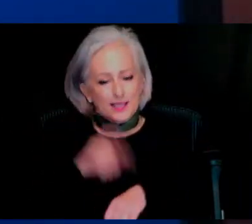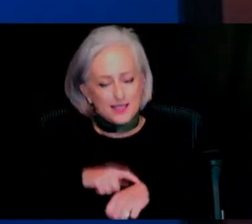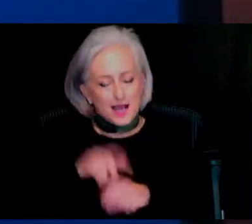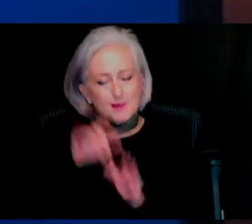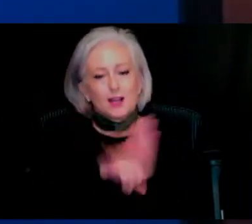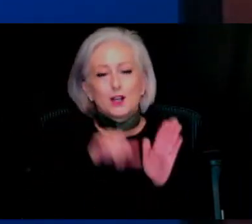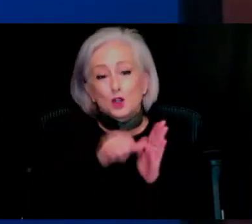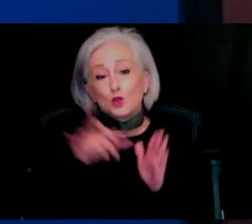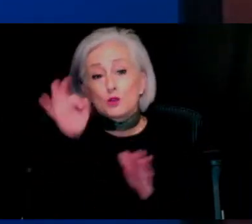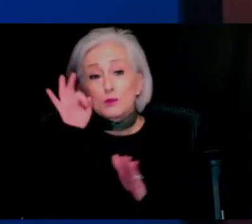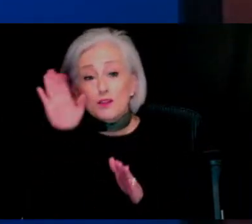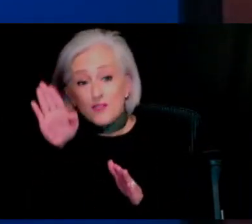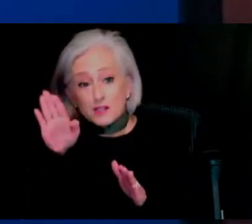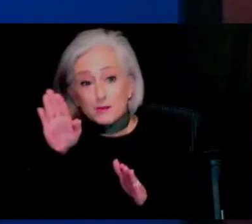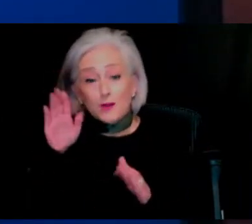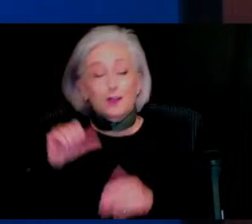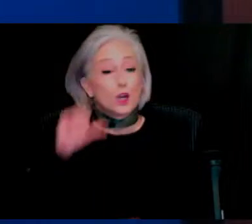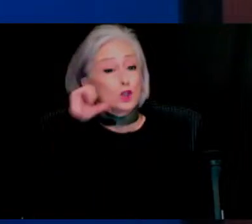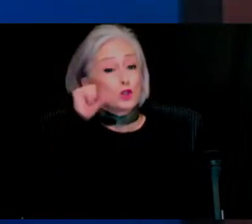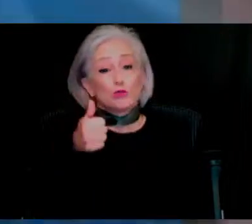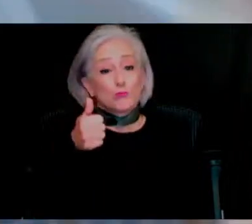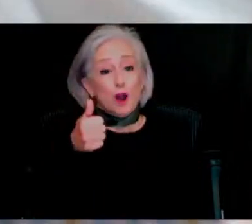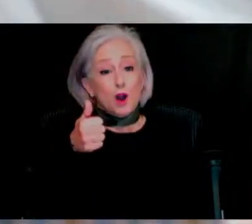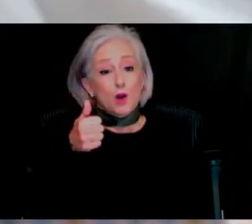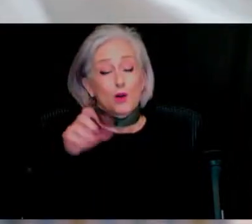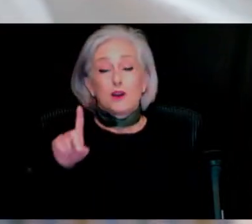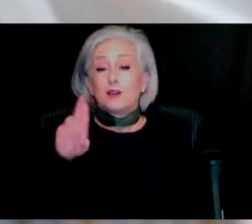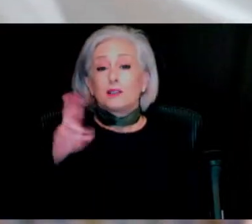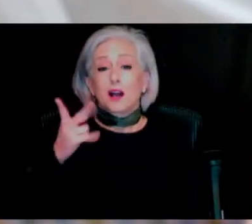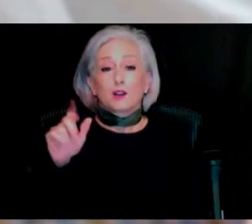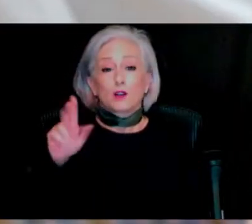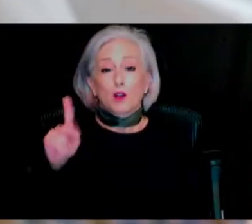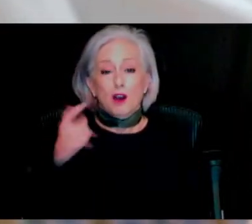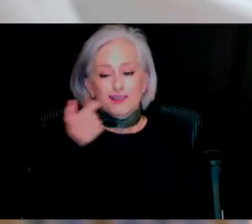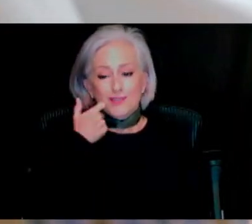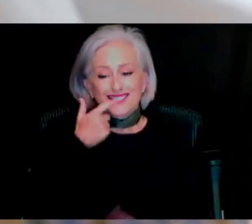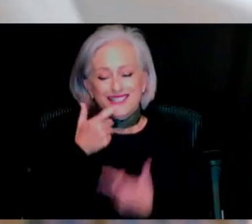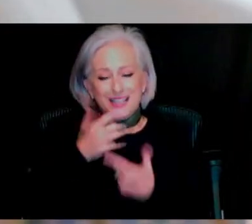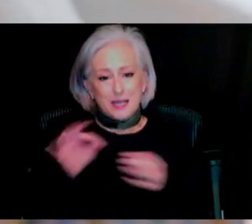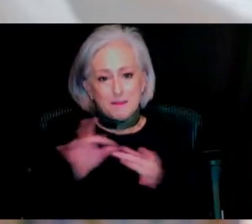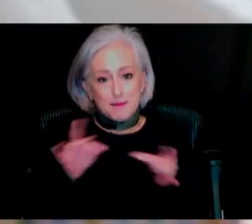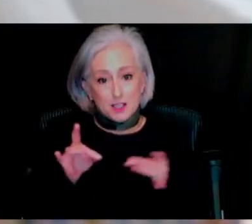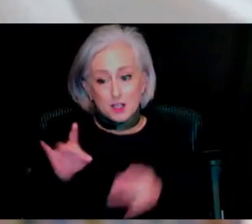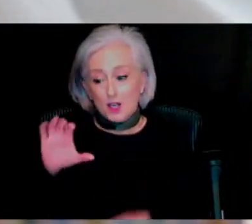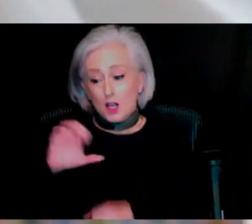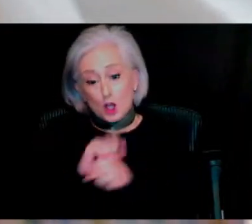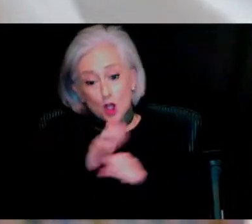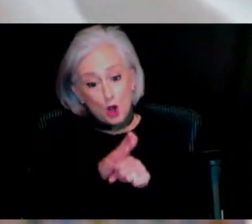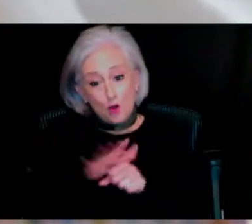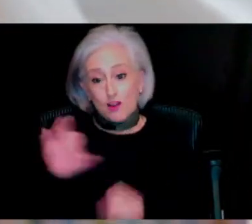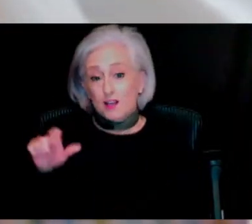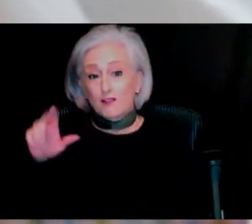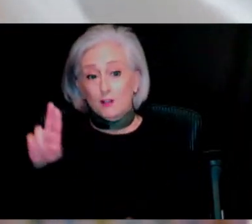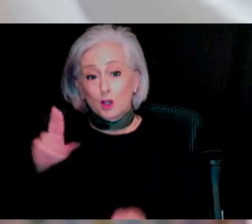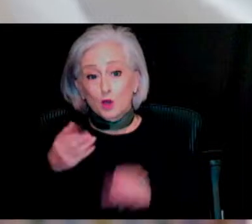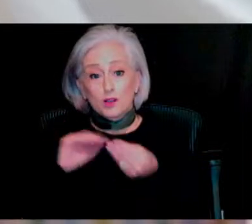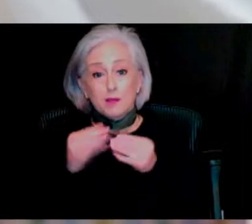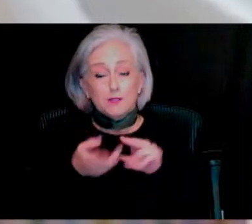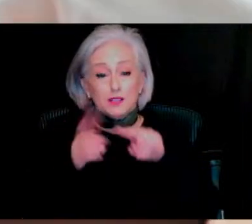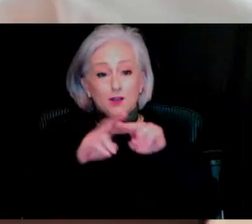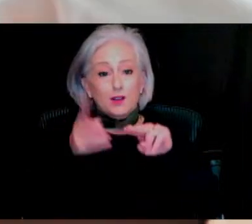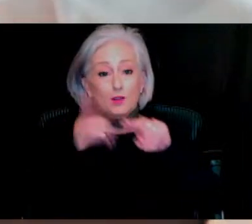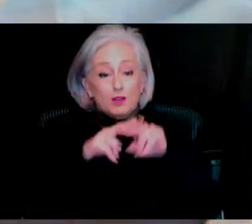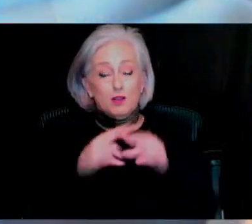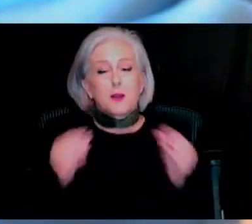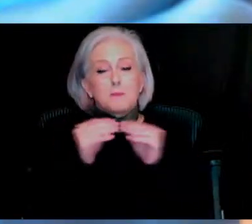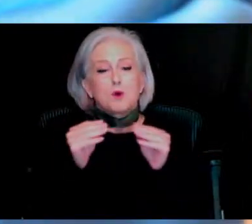Facebook. Coming up tomorrow, as Dr. Hawkinson just mentioned, COVID and flu cases are now on the rise. So more and more people are contracting